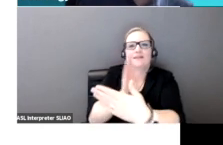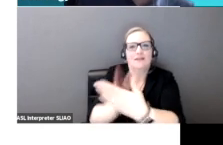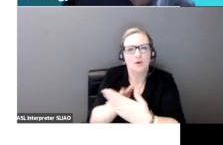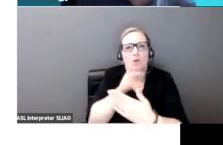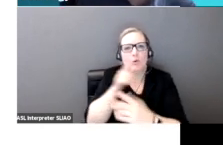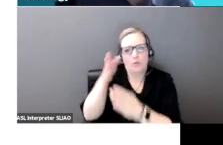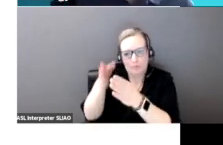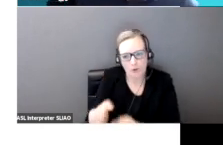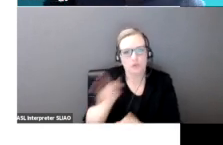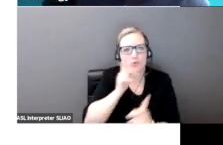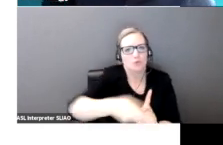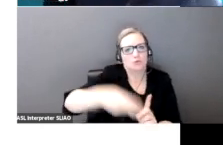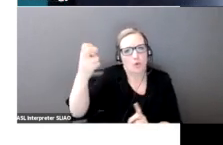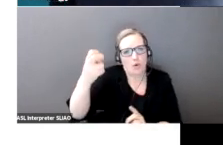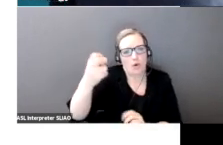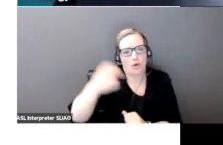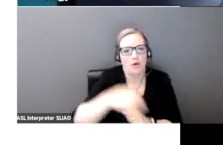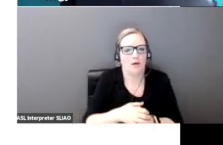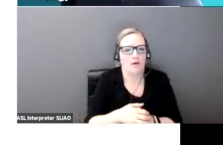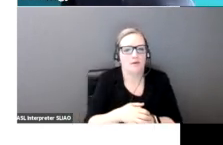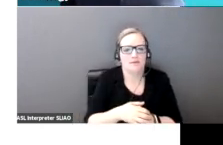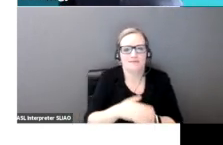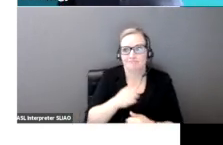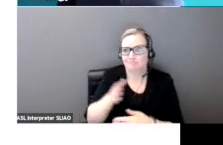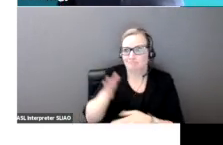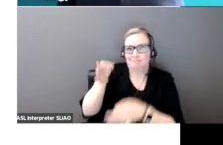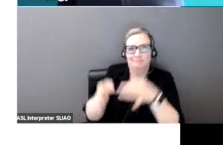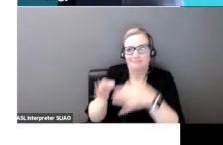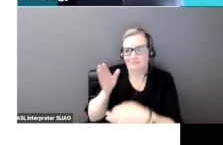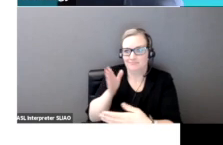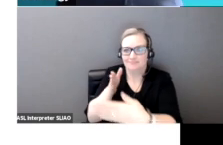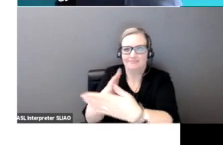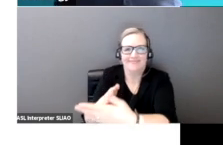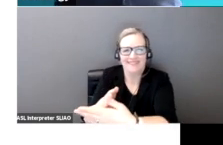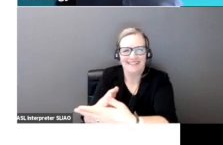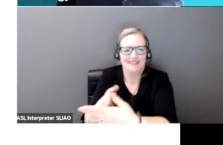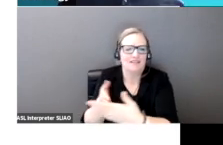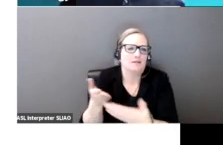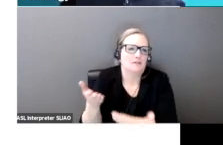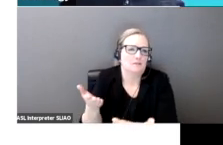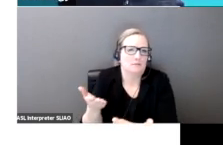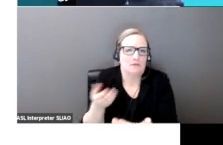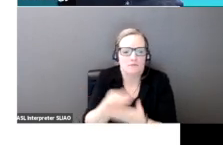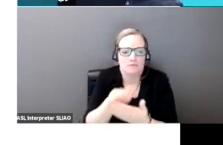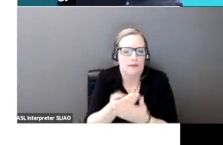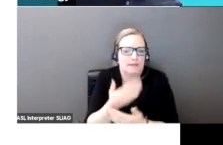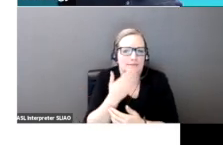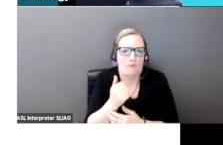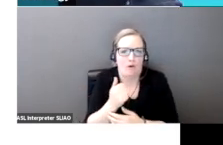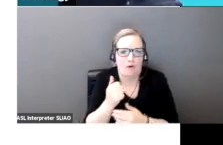but presumably that's worth a lot less than the billions of dollars a year that Coke makes off of its